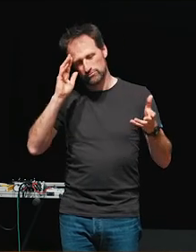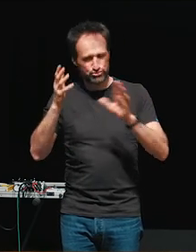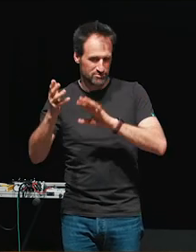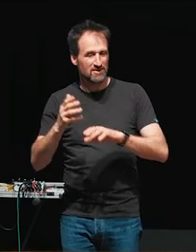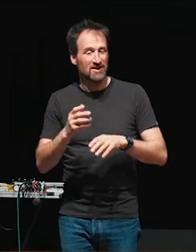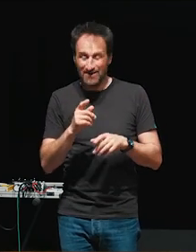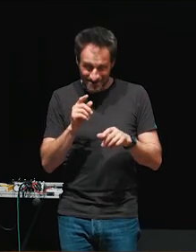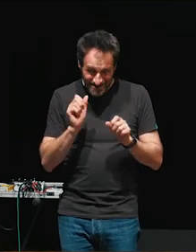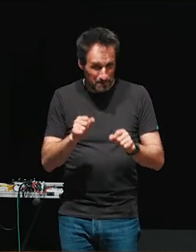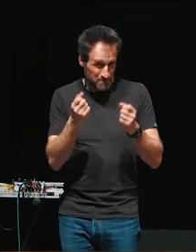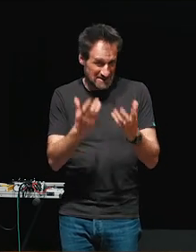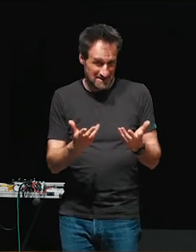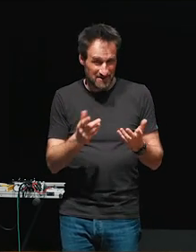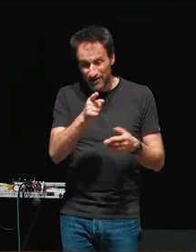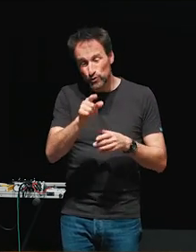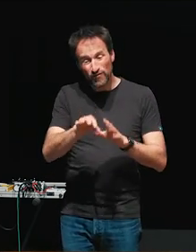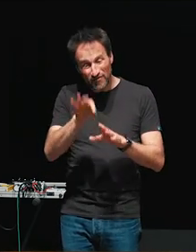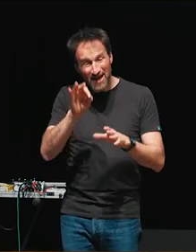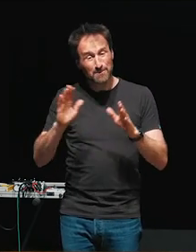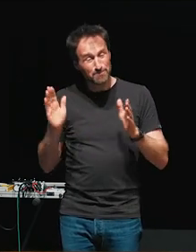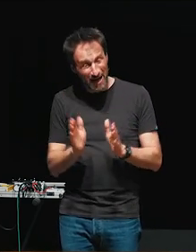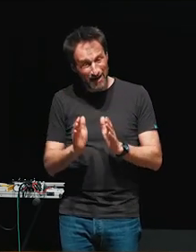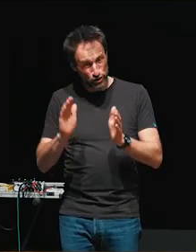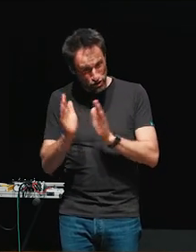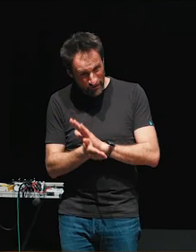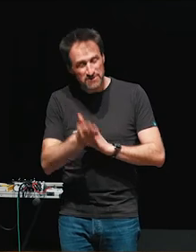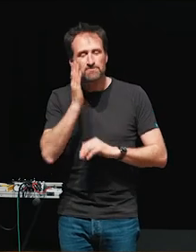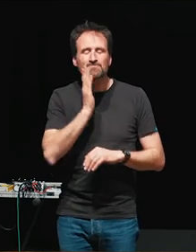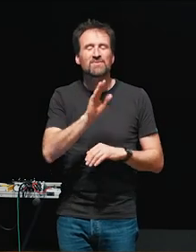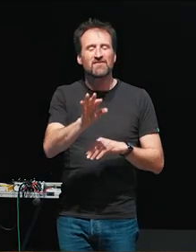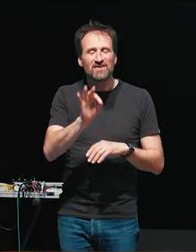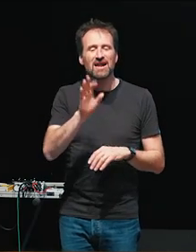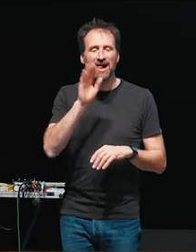choosing a microservice, make sure that you choose it as a logical unit.